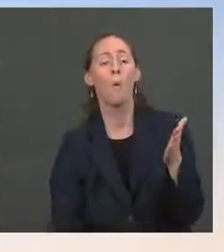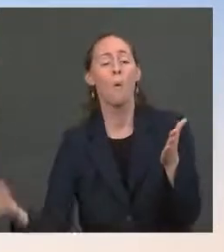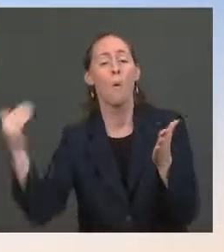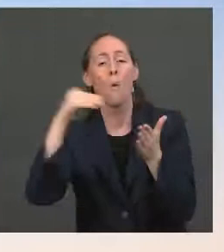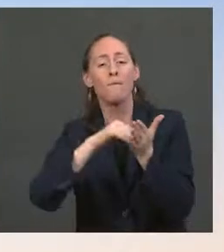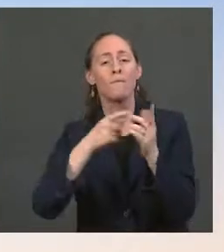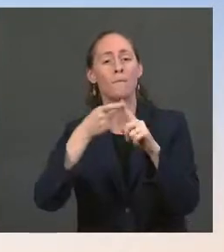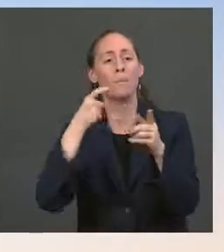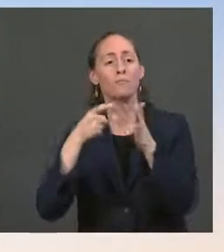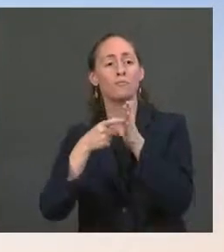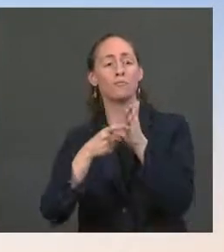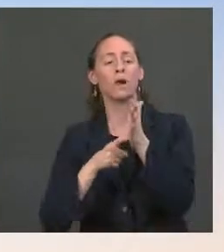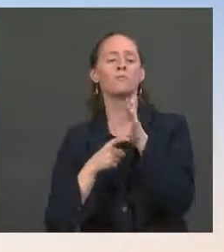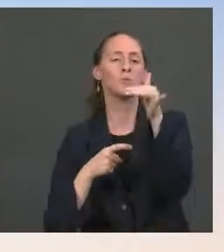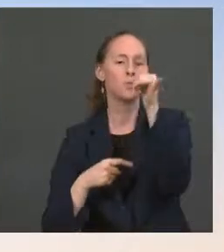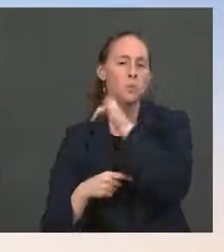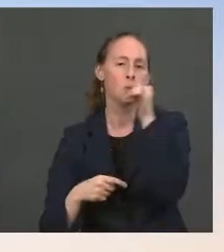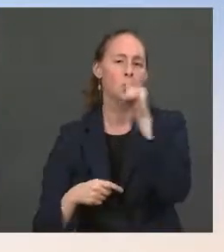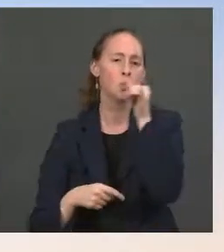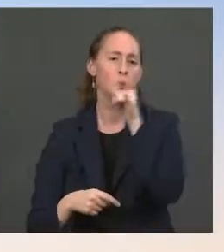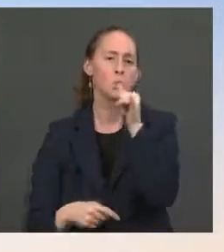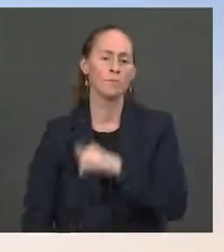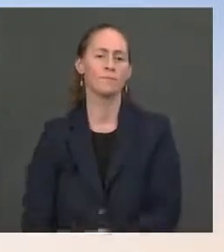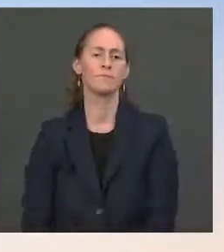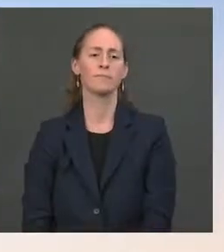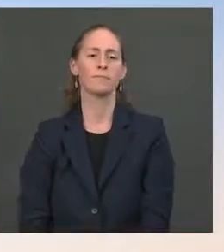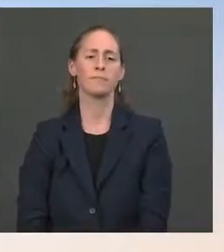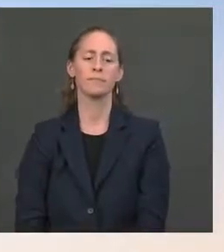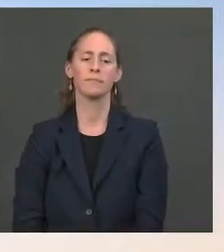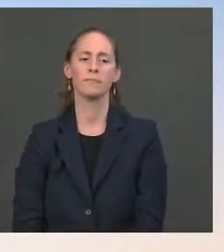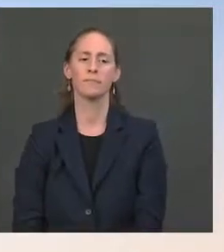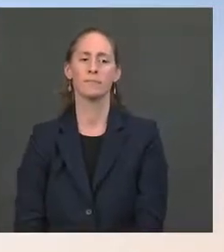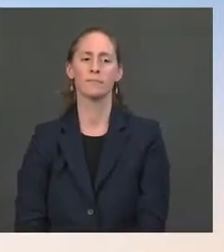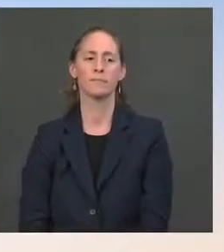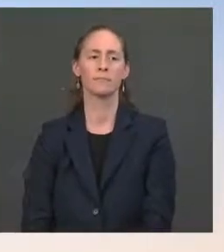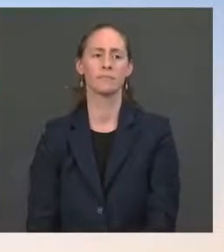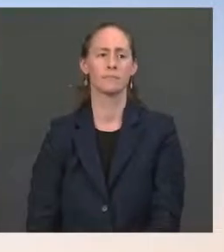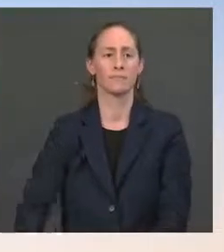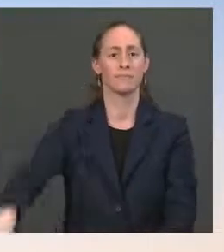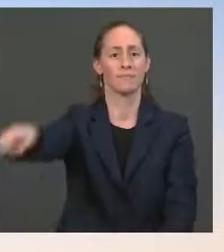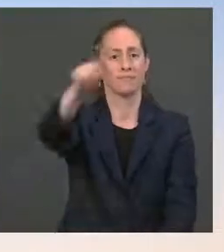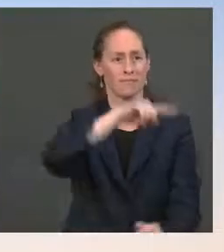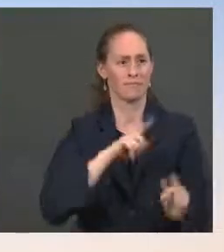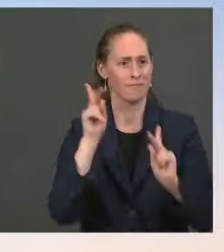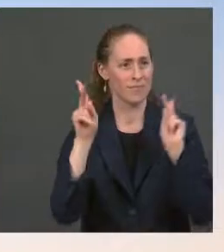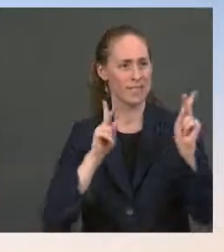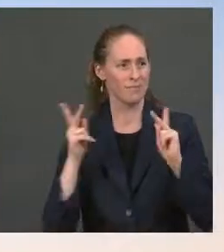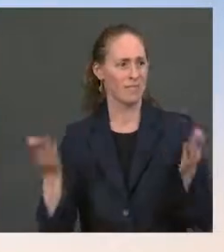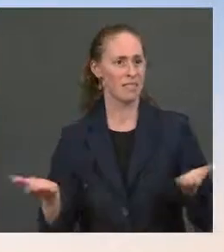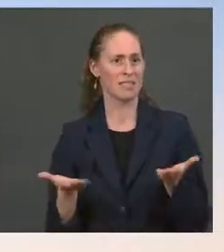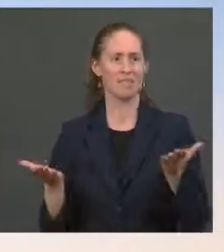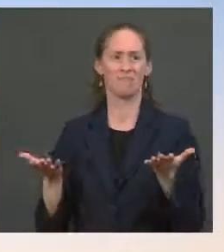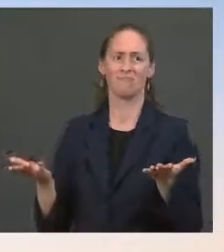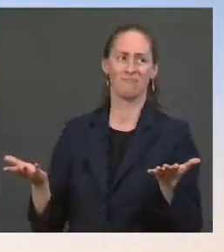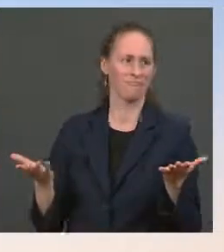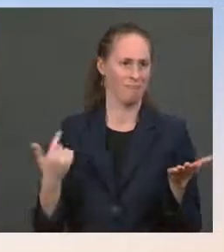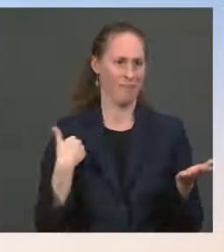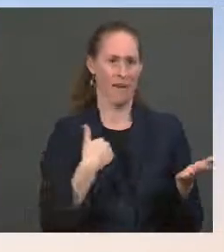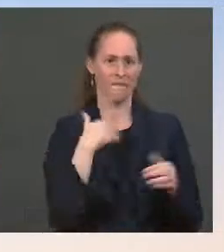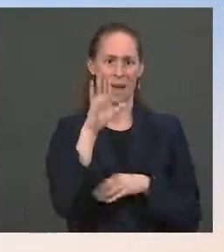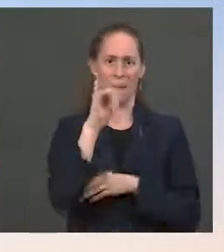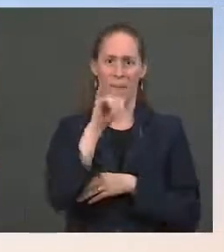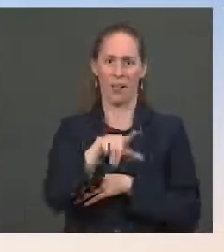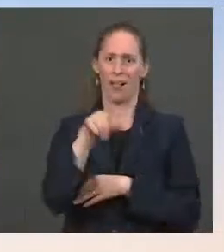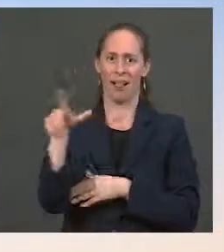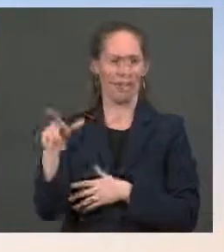for everybody involved, Democrats, Republicans, the American public, we have a bill that we could vote up or